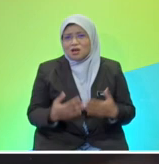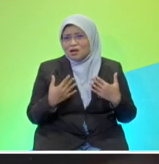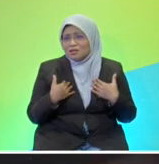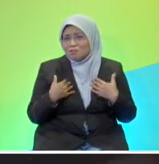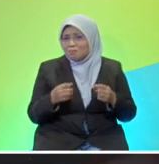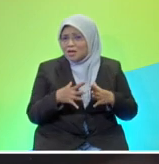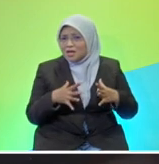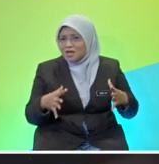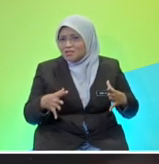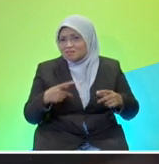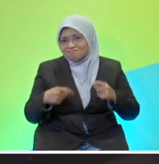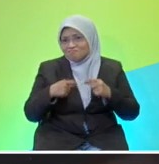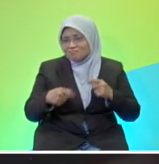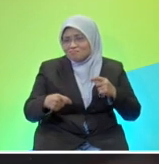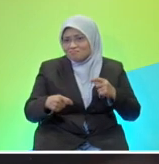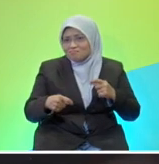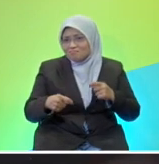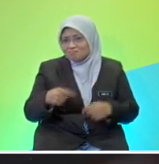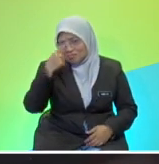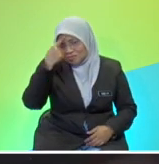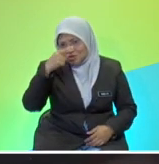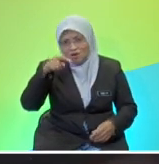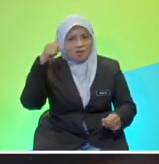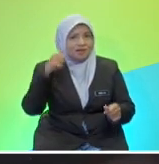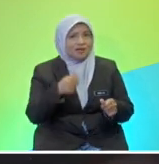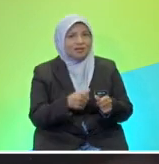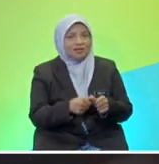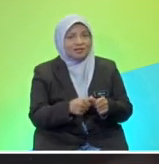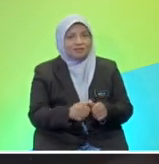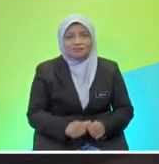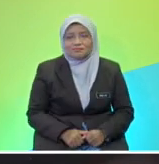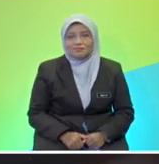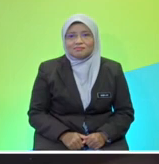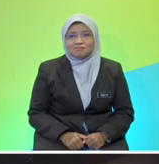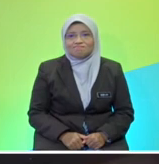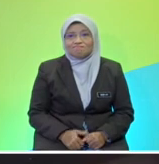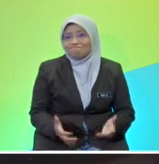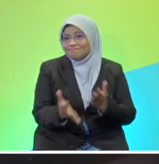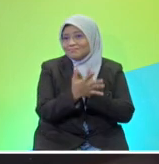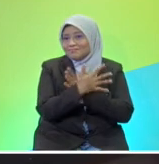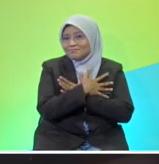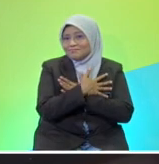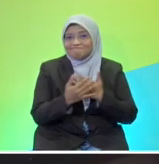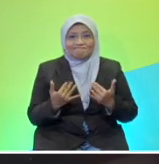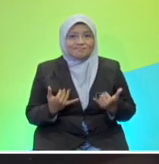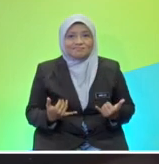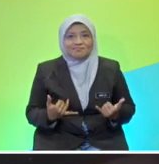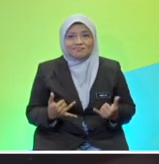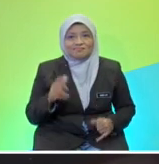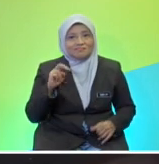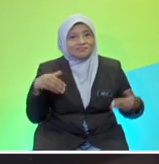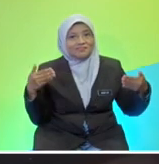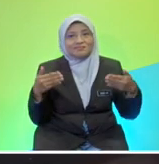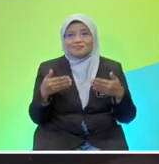to play with, so many toys that we love. Now we're going to take a short break because I'm going to play with some of my toys. Do not go anywhere. Stay tuned with us on